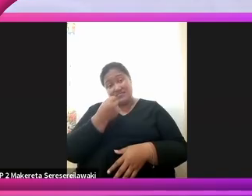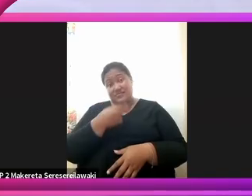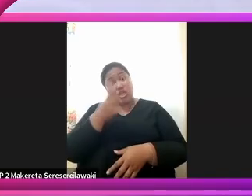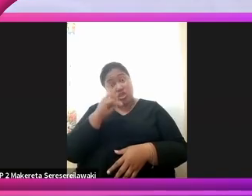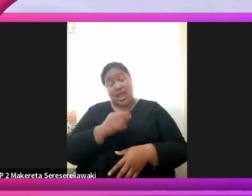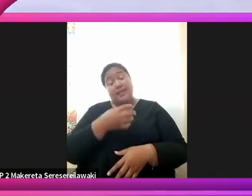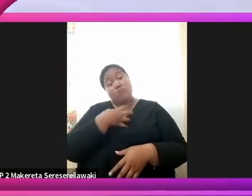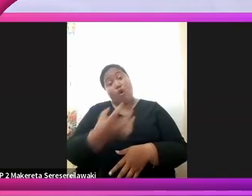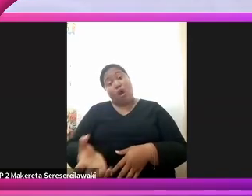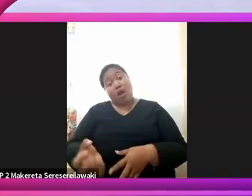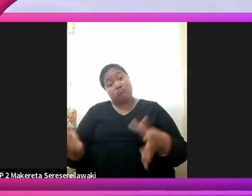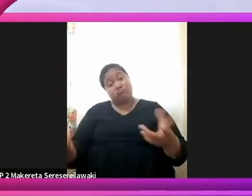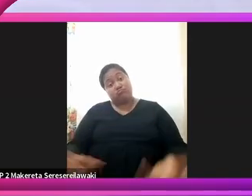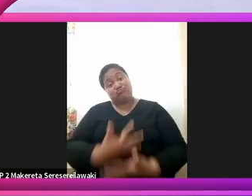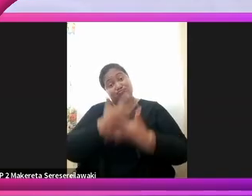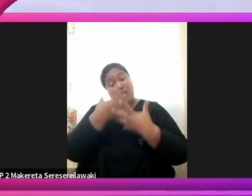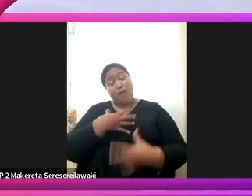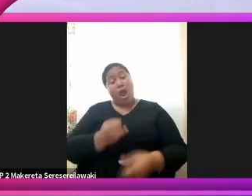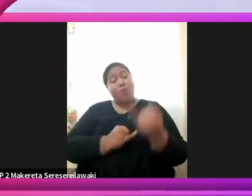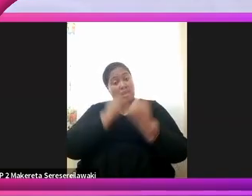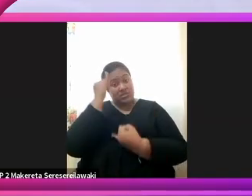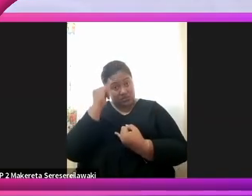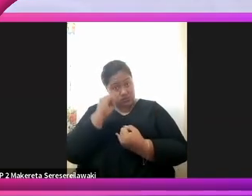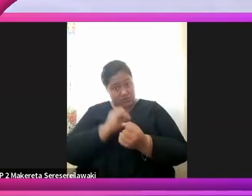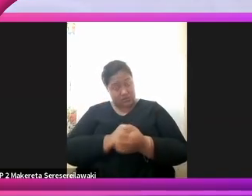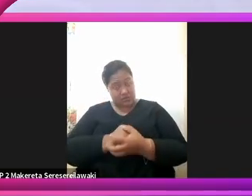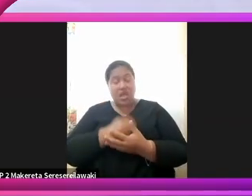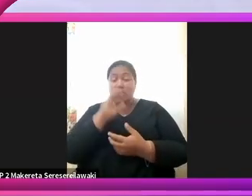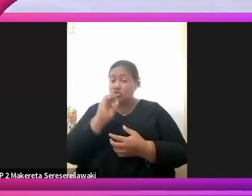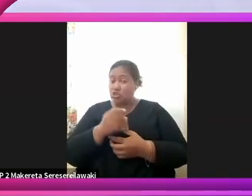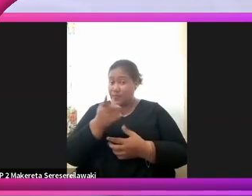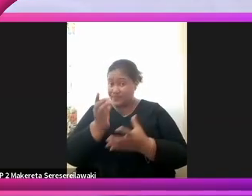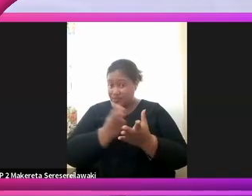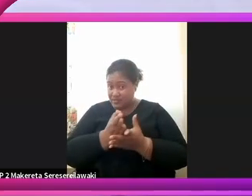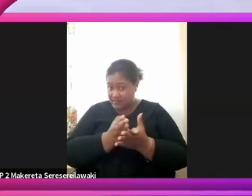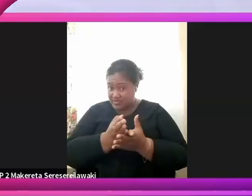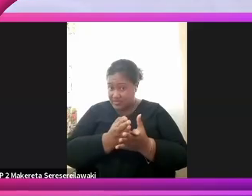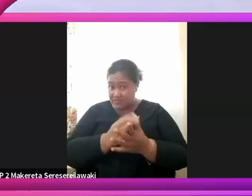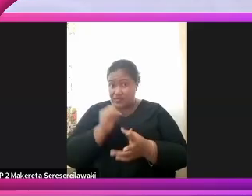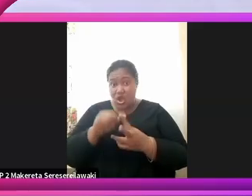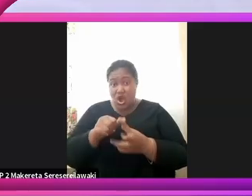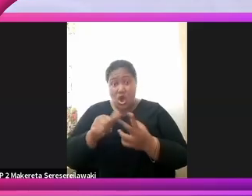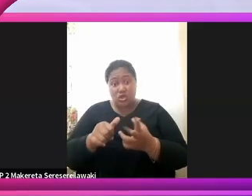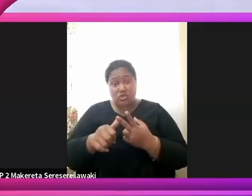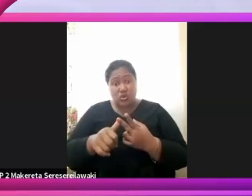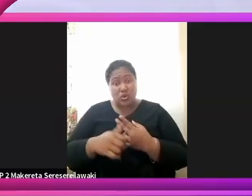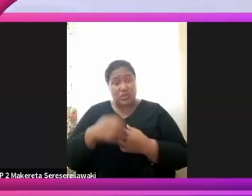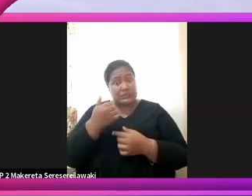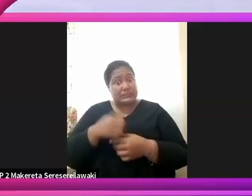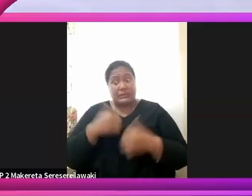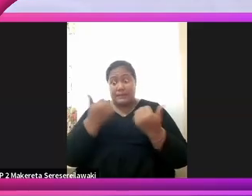will be, develop further. So inadequate services, also the emerging drug use. Now we know